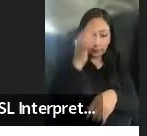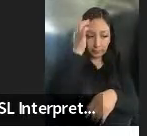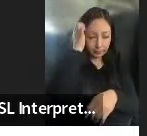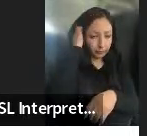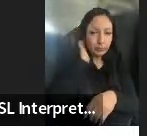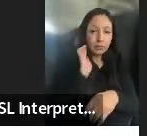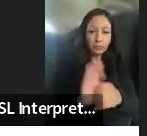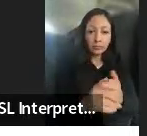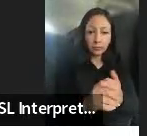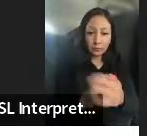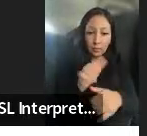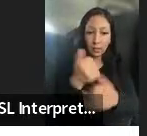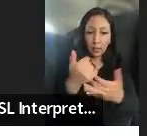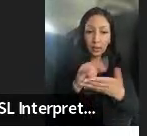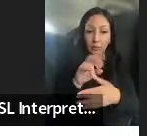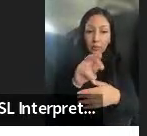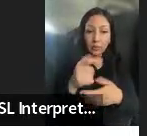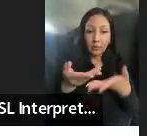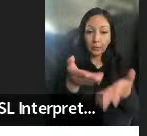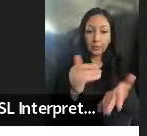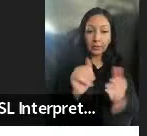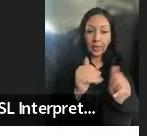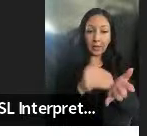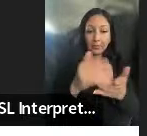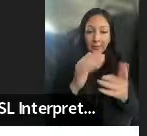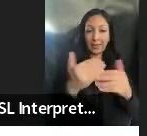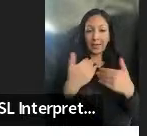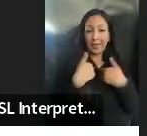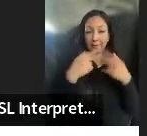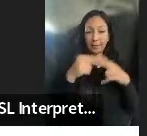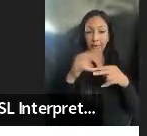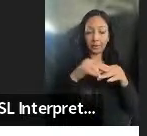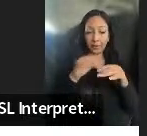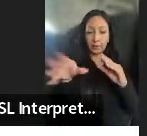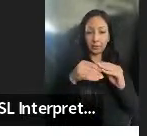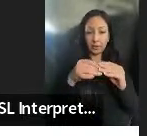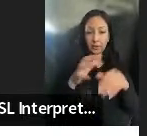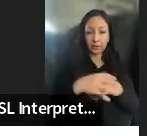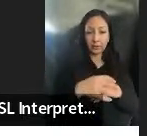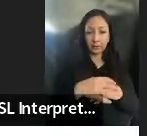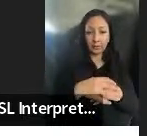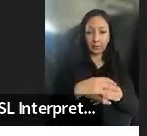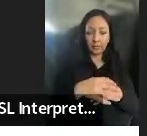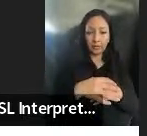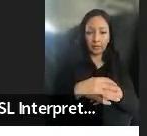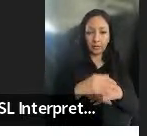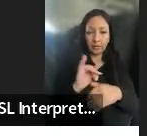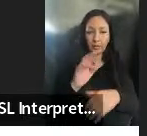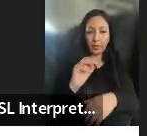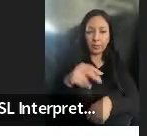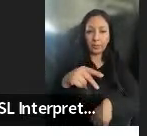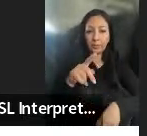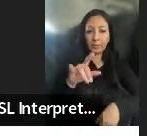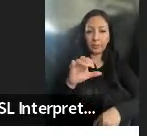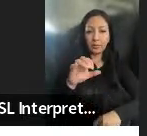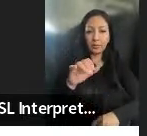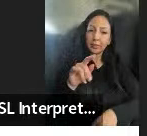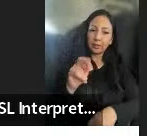Will any of the zoning proposals also have building implications? I'm sorry, that's not as clear,